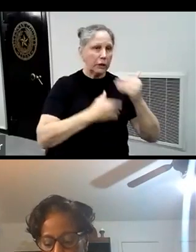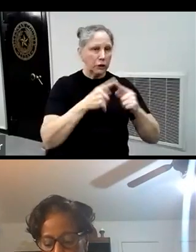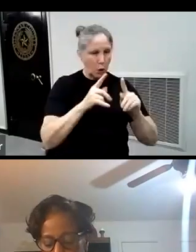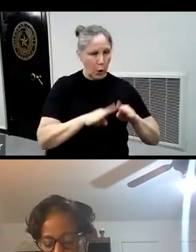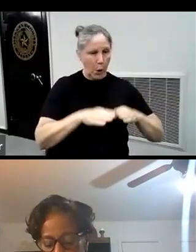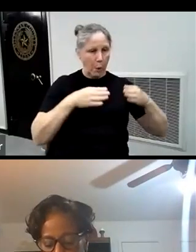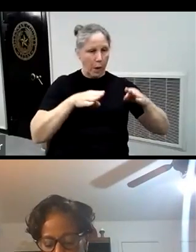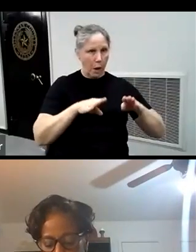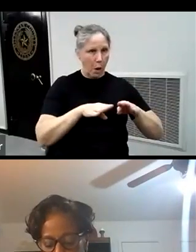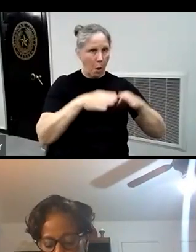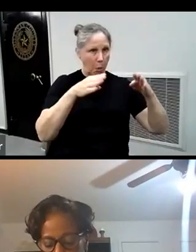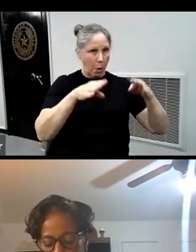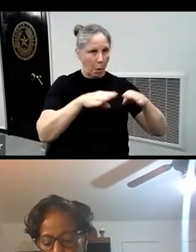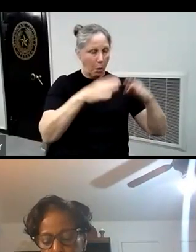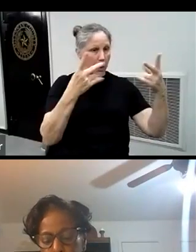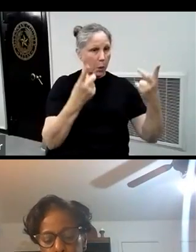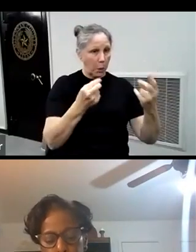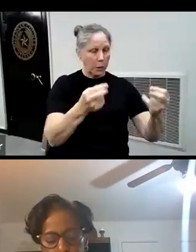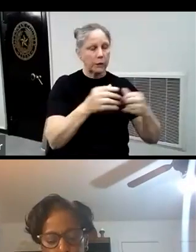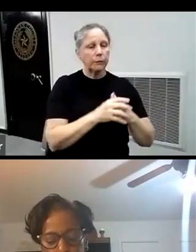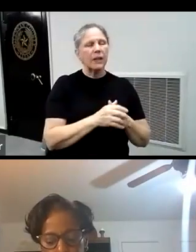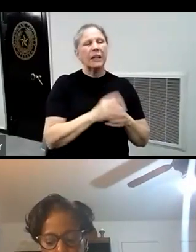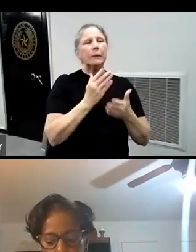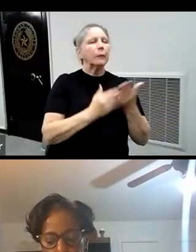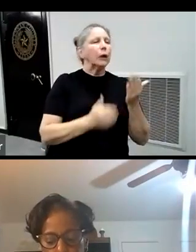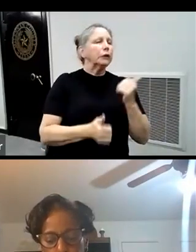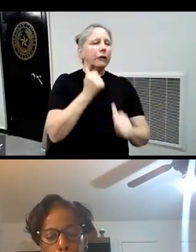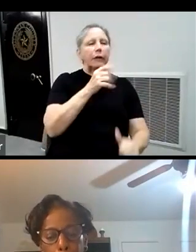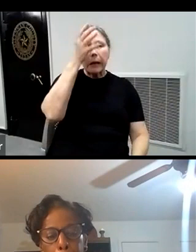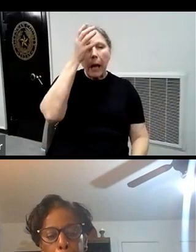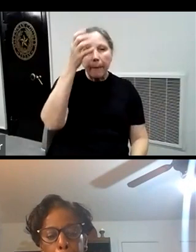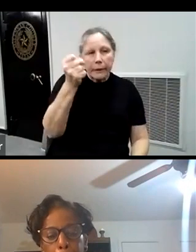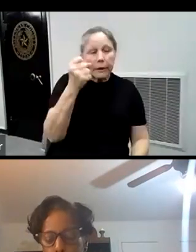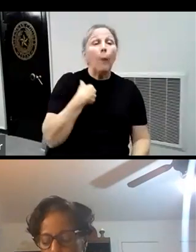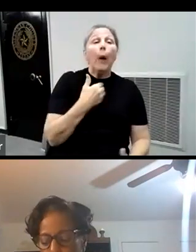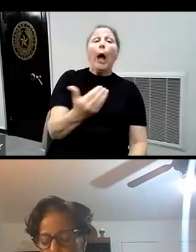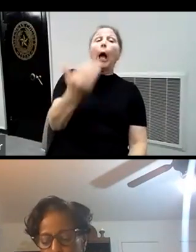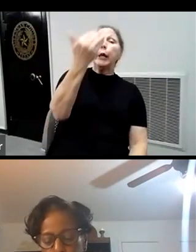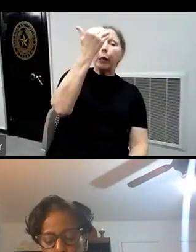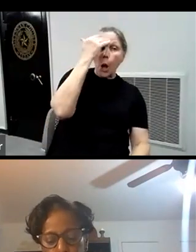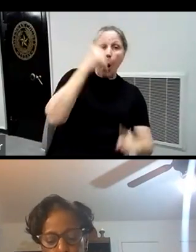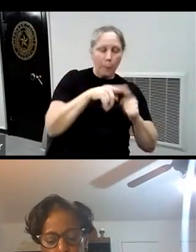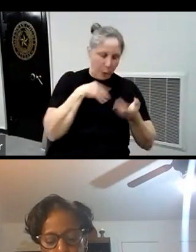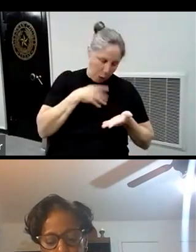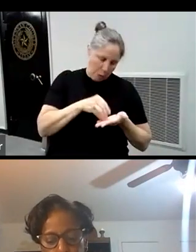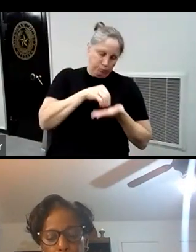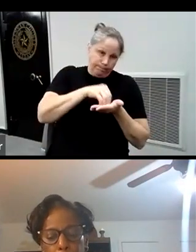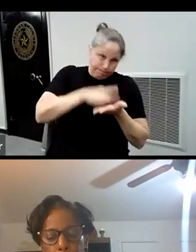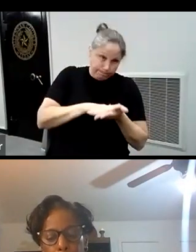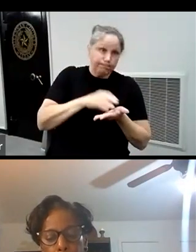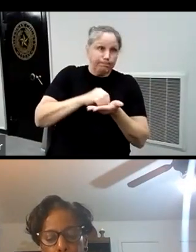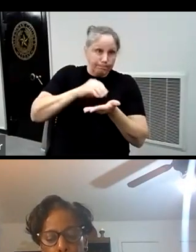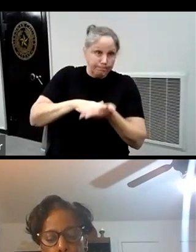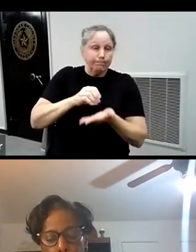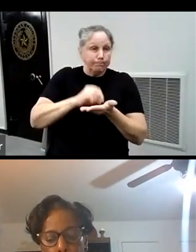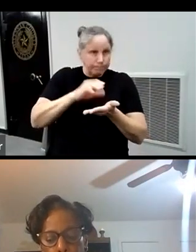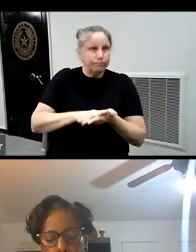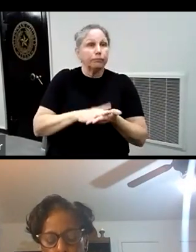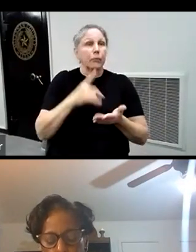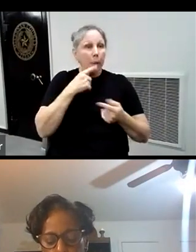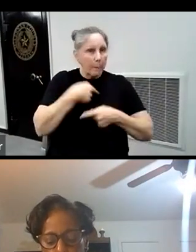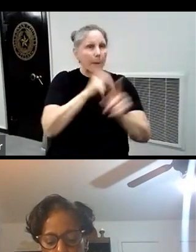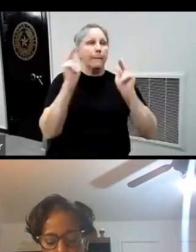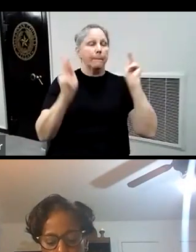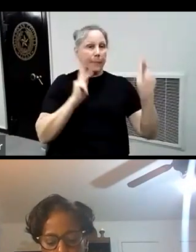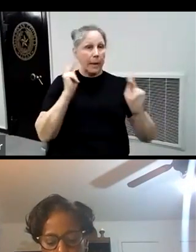It's really just kind of some of the common sense stuff that we know, but we wanted to put it into some level of guidance and get it out to the